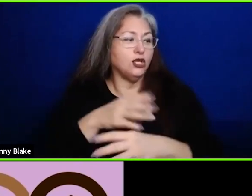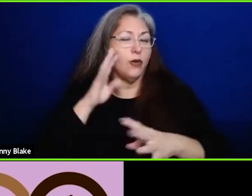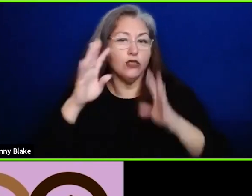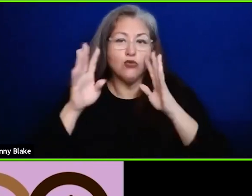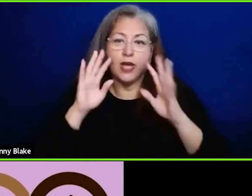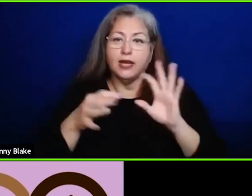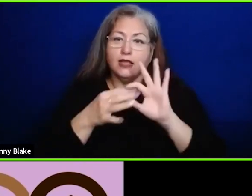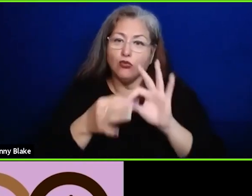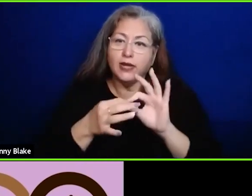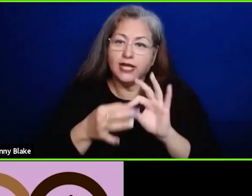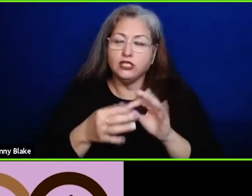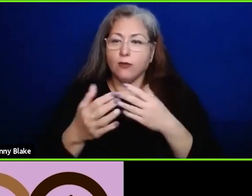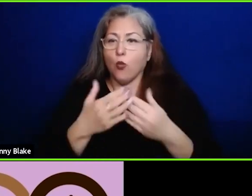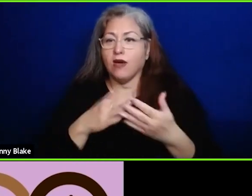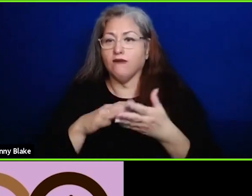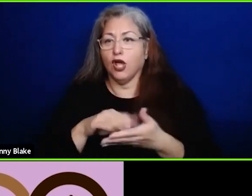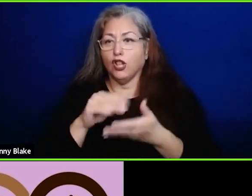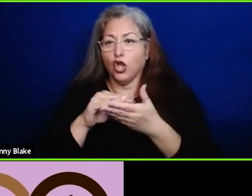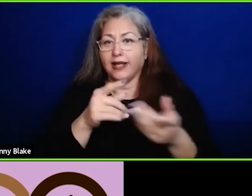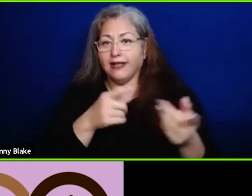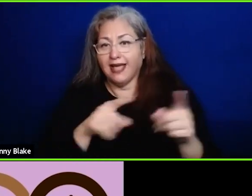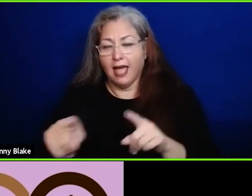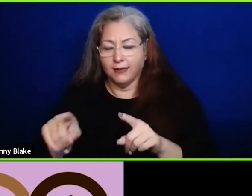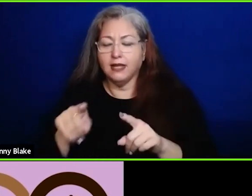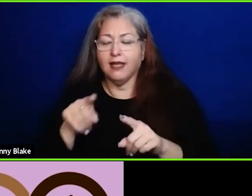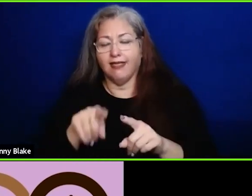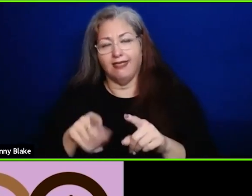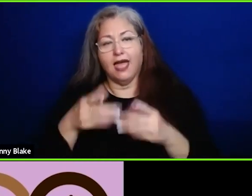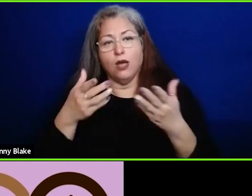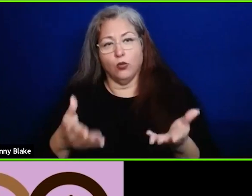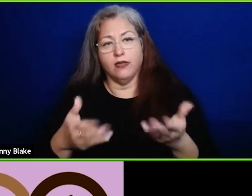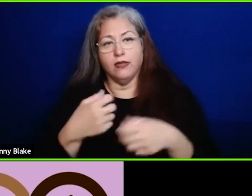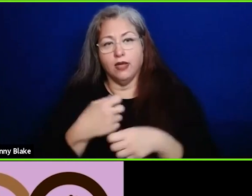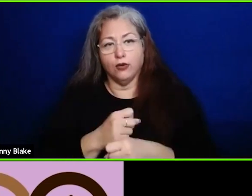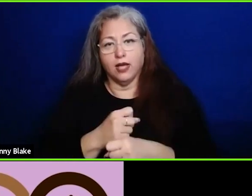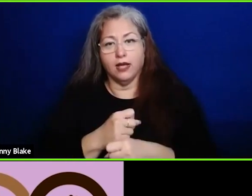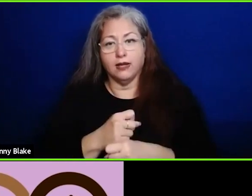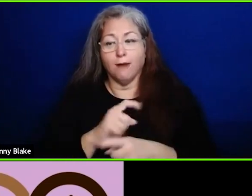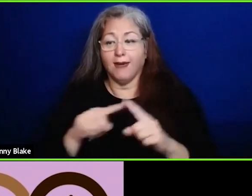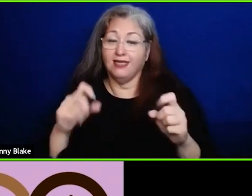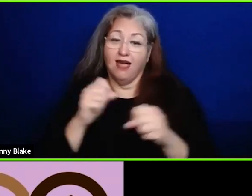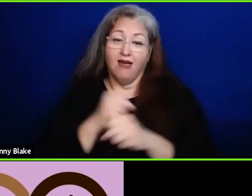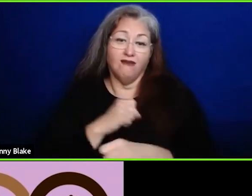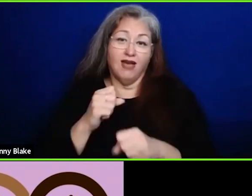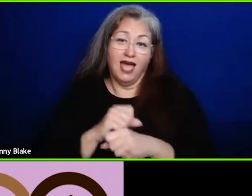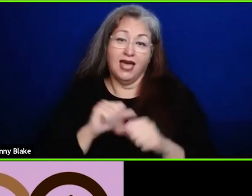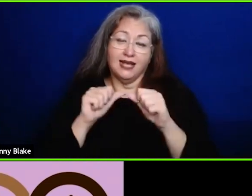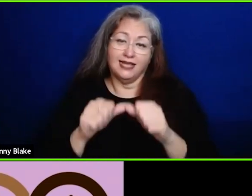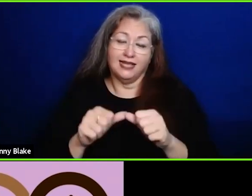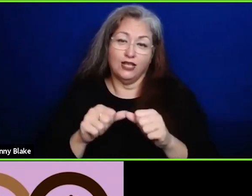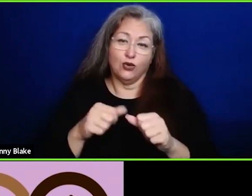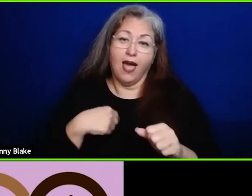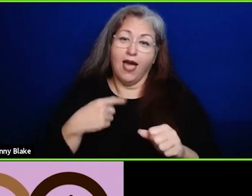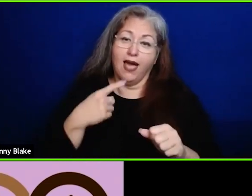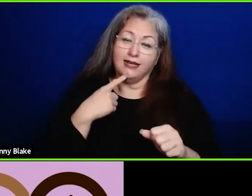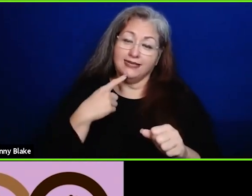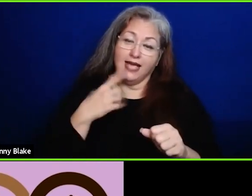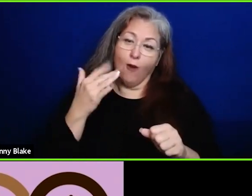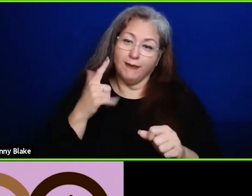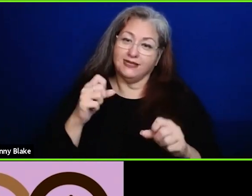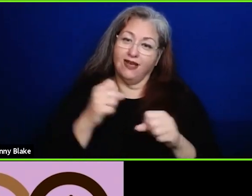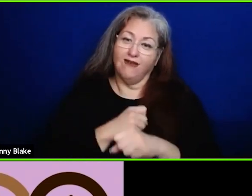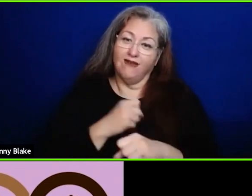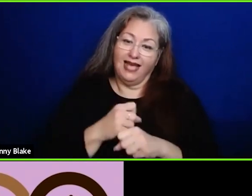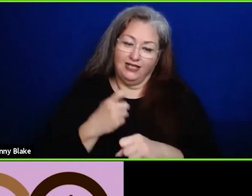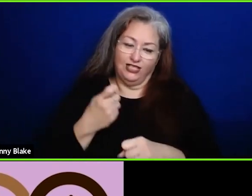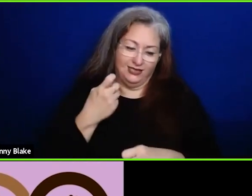created, the learning that happens, all that was created as well. The fight continues. I'm saying that because the fight goes on. As of a few